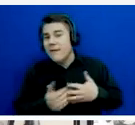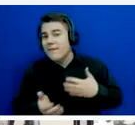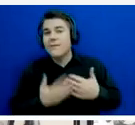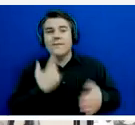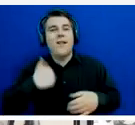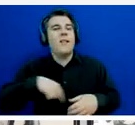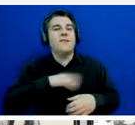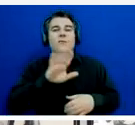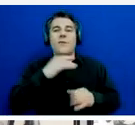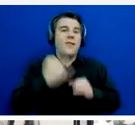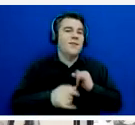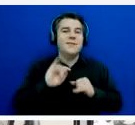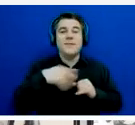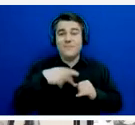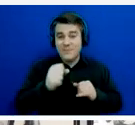last tips.